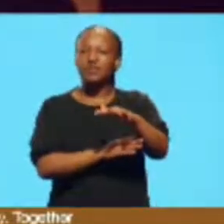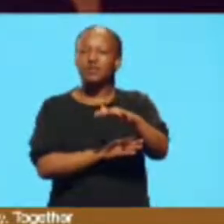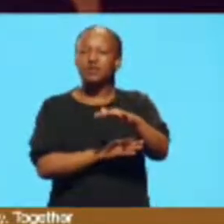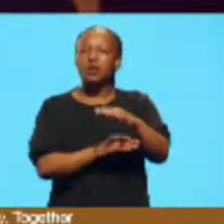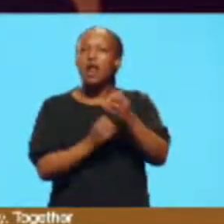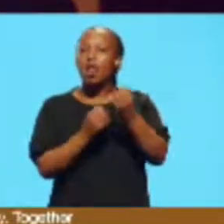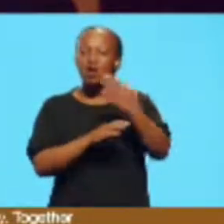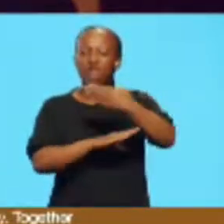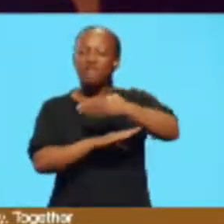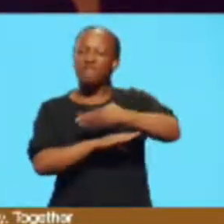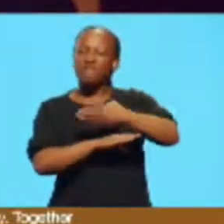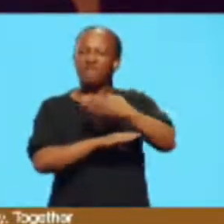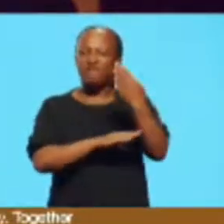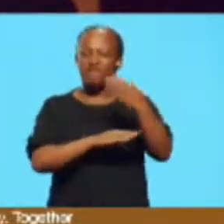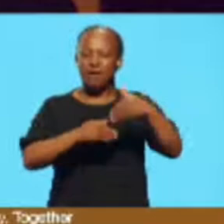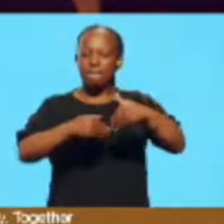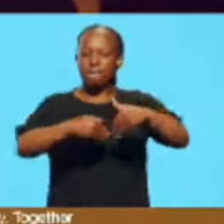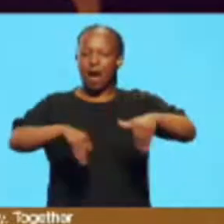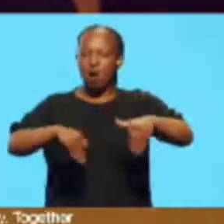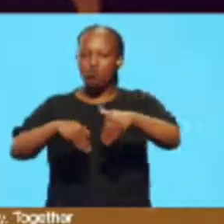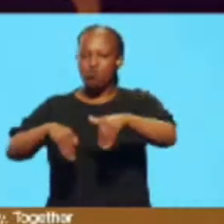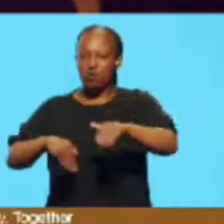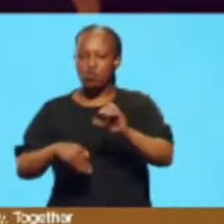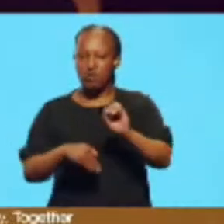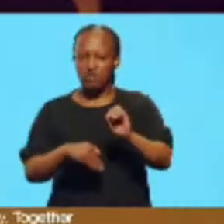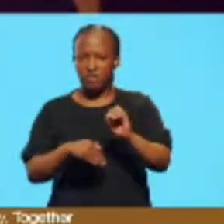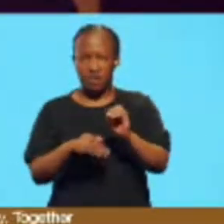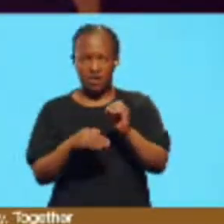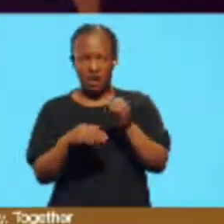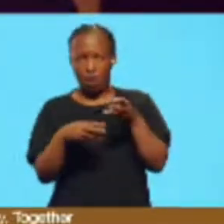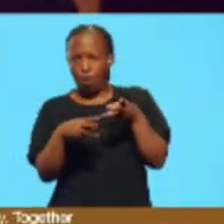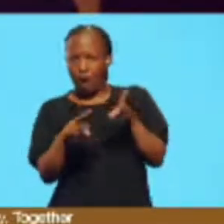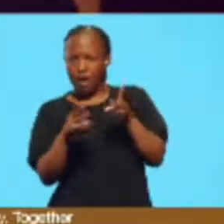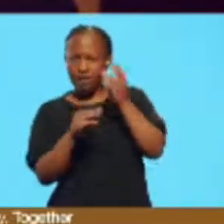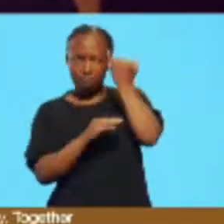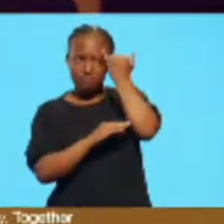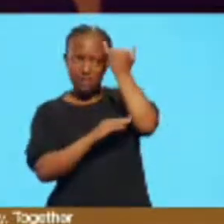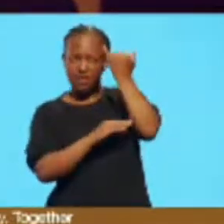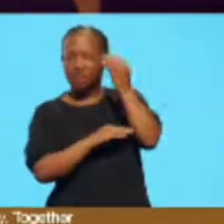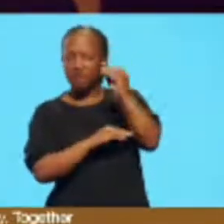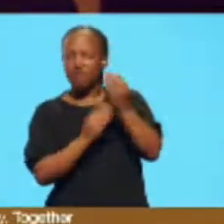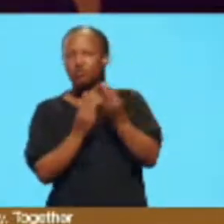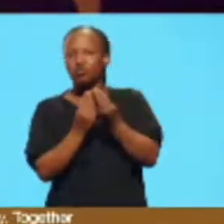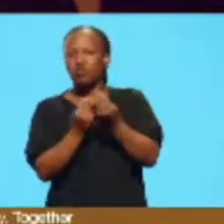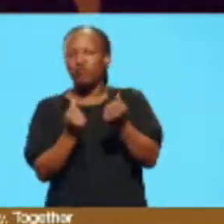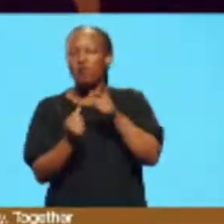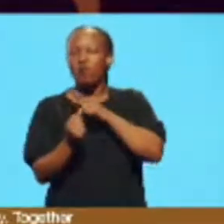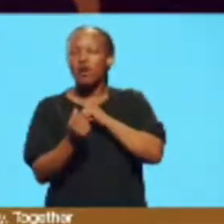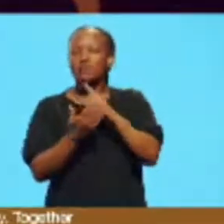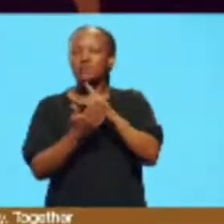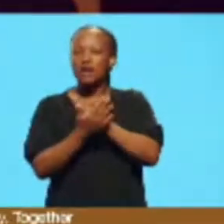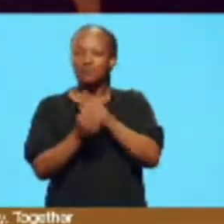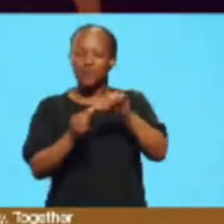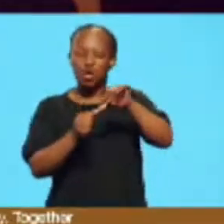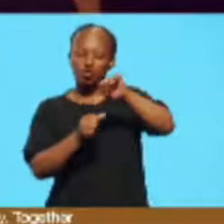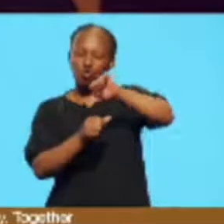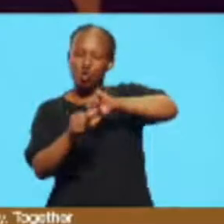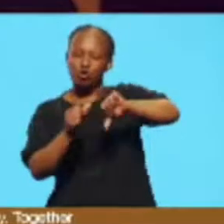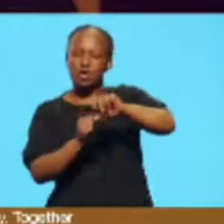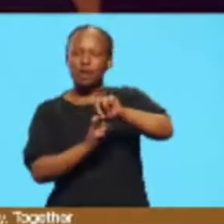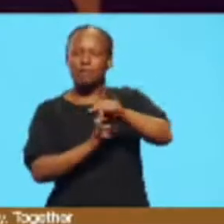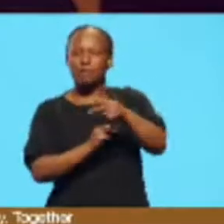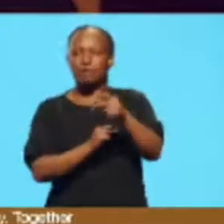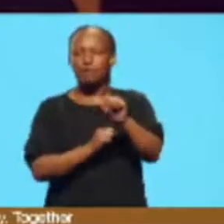forth. Is there an initiative to address those issues? Because some of the social pathologies, including,